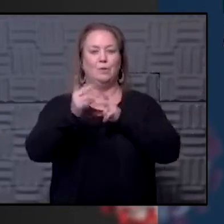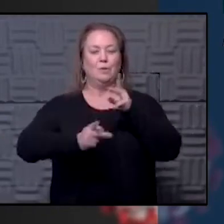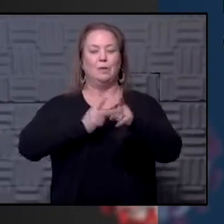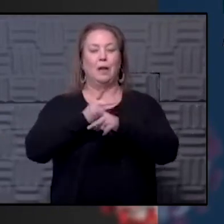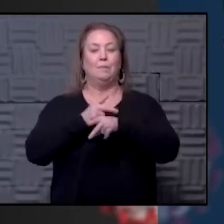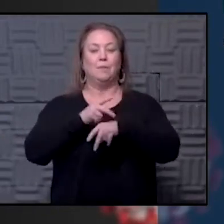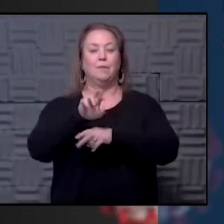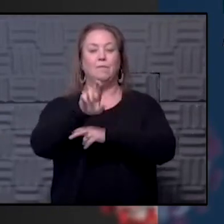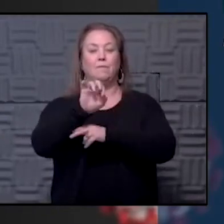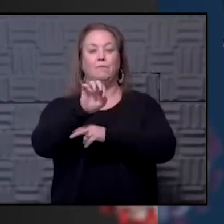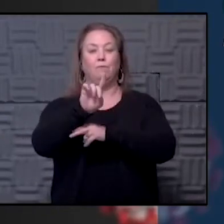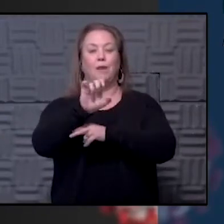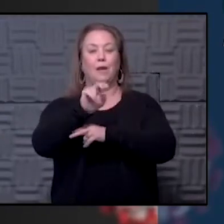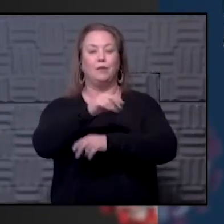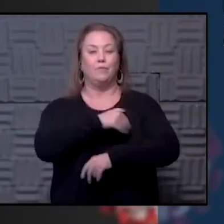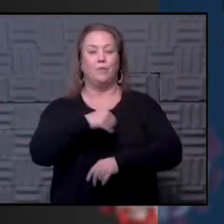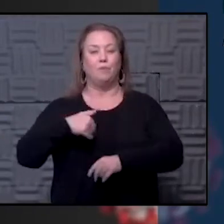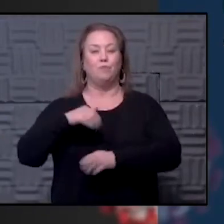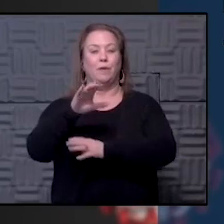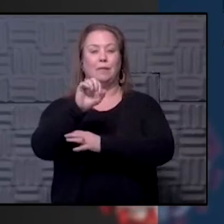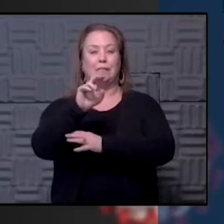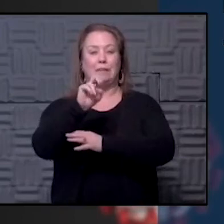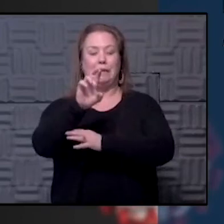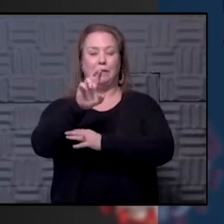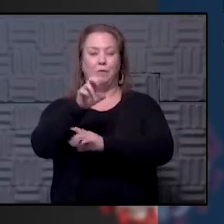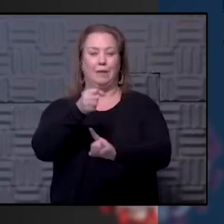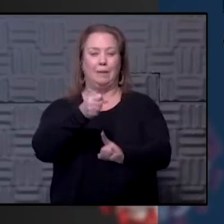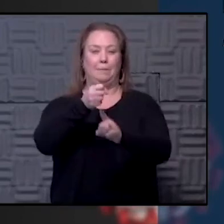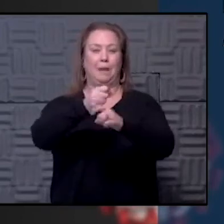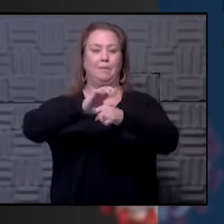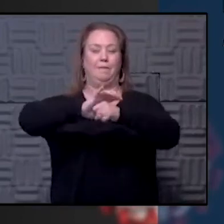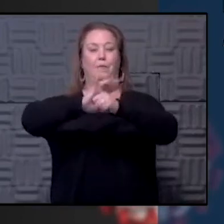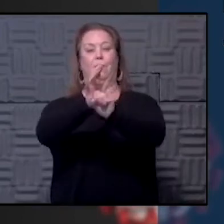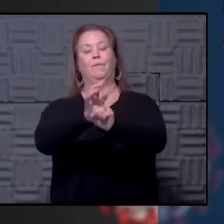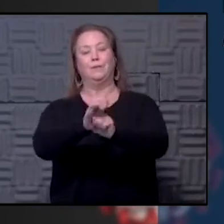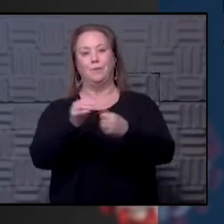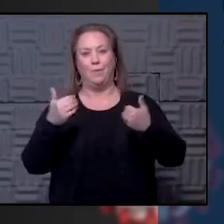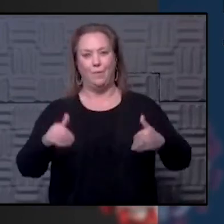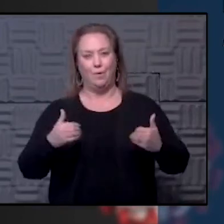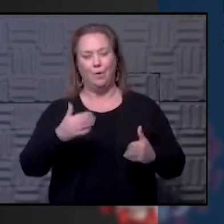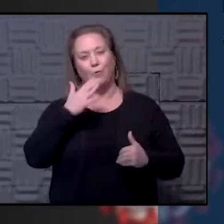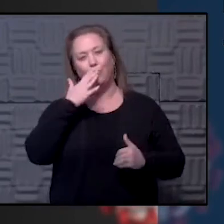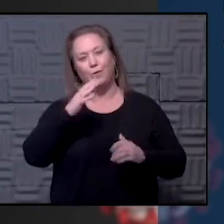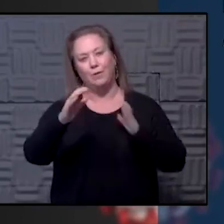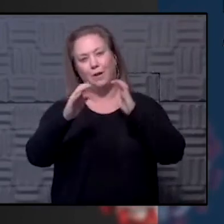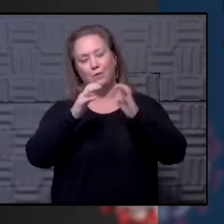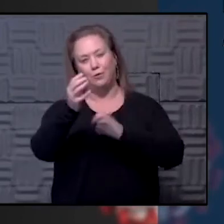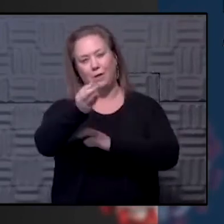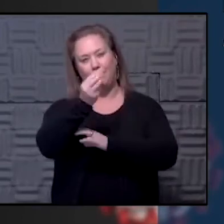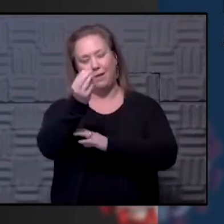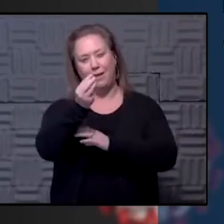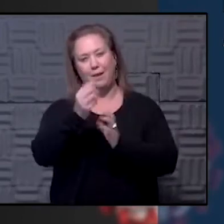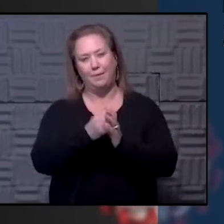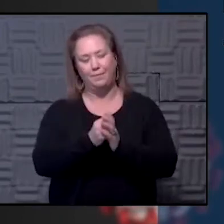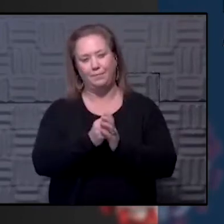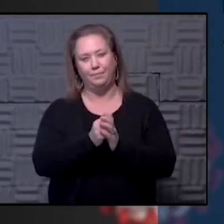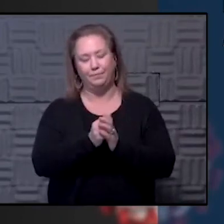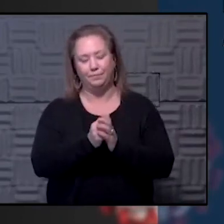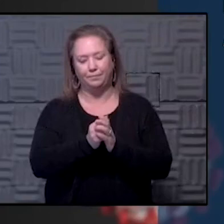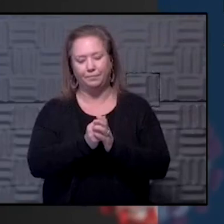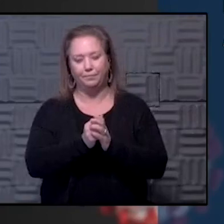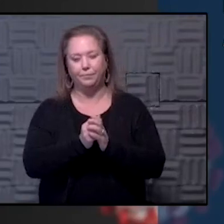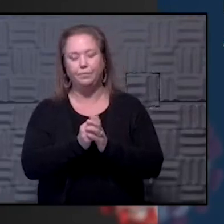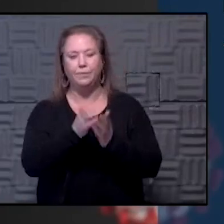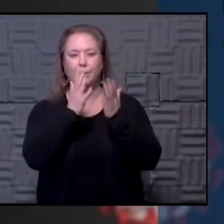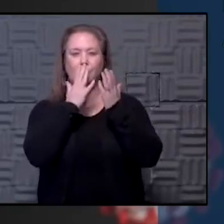breast cancer patients. What's the impact of that in the COVID-19 era? So that'll be a good conversation and certainly timely and topical given what's going on